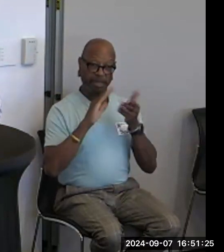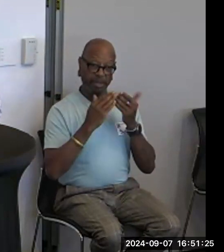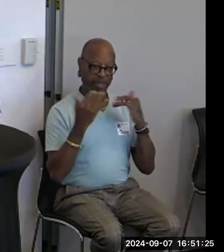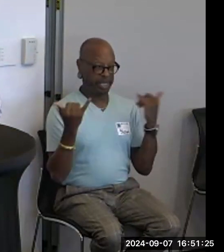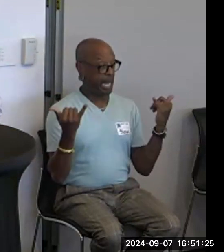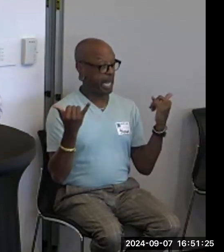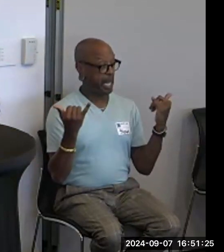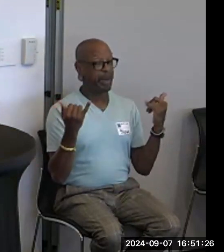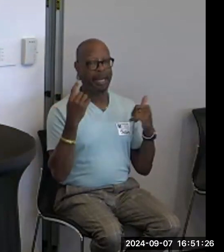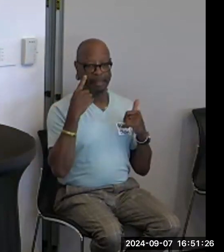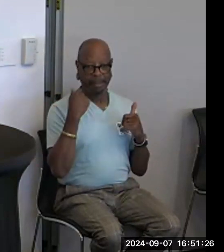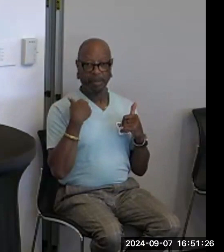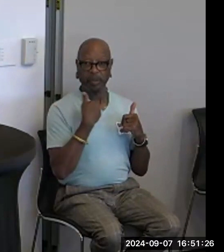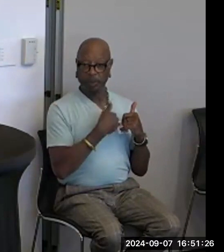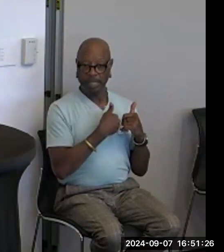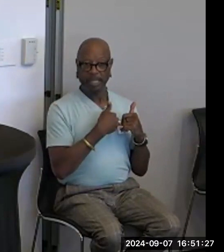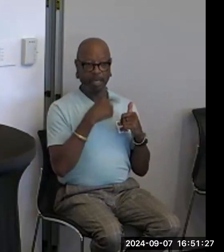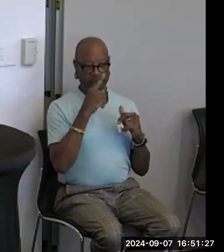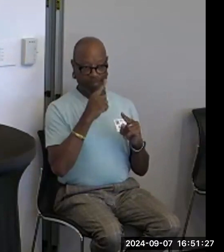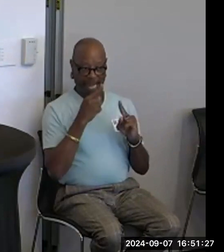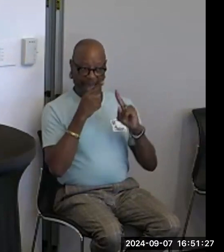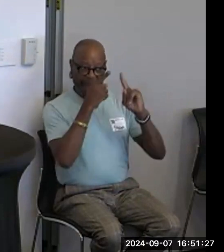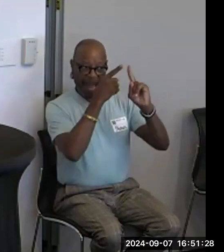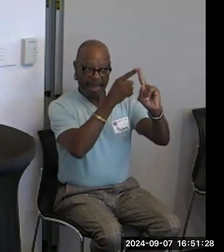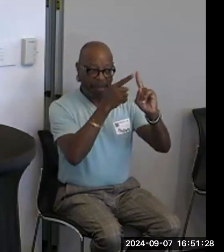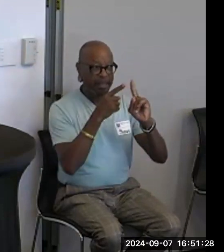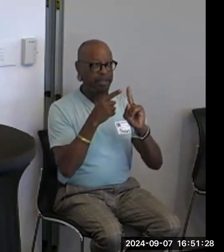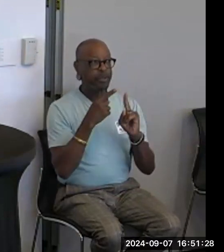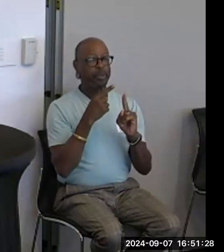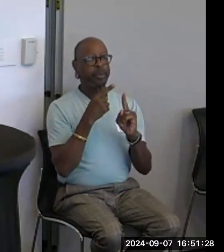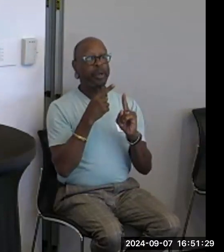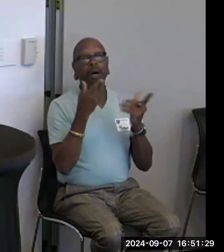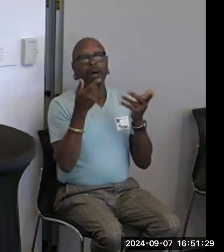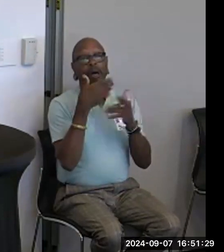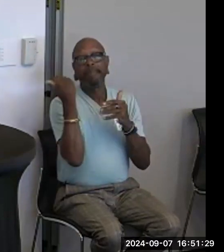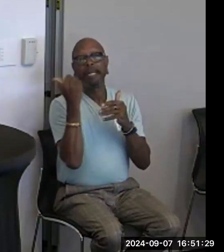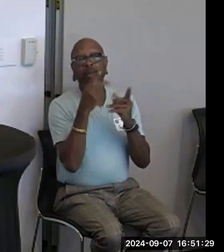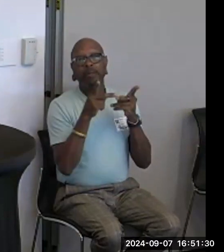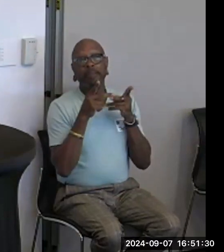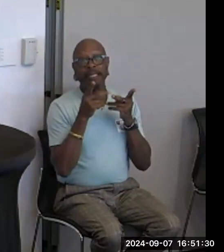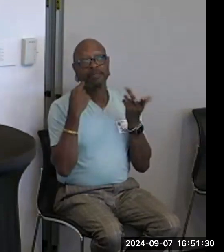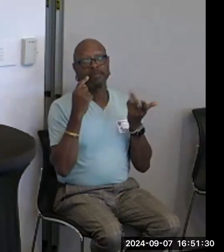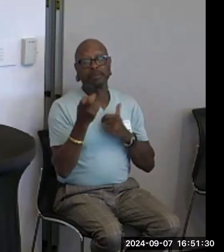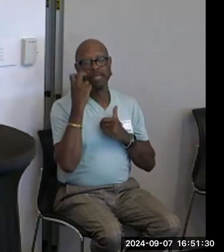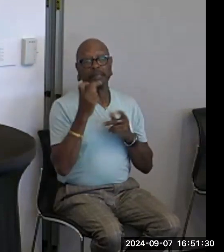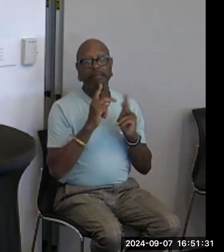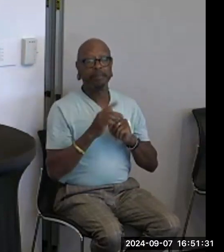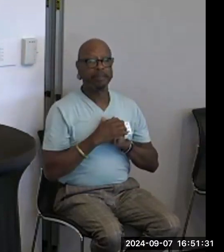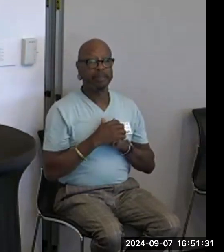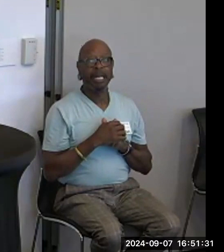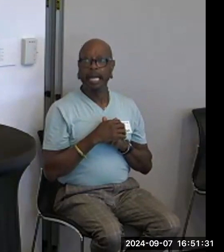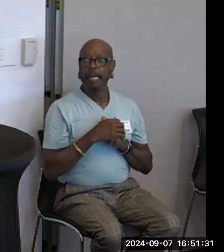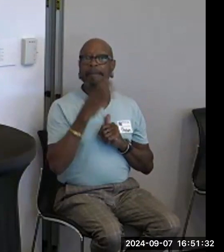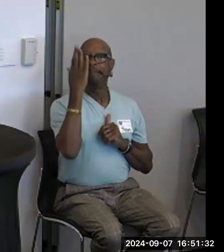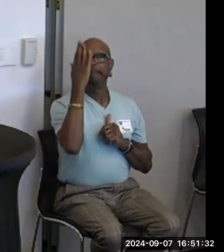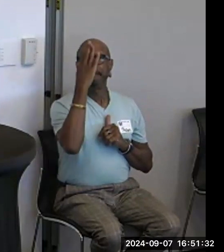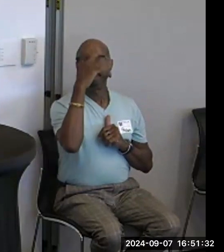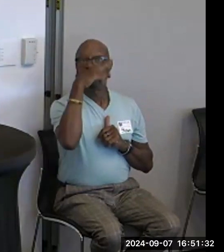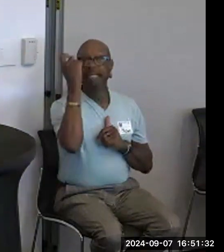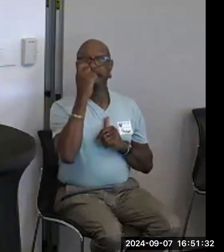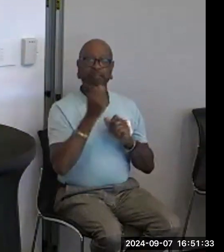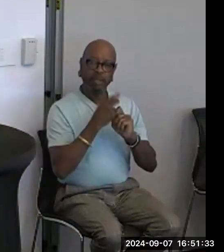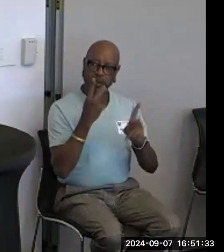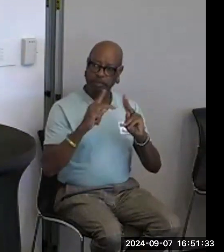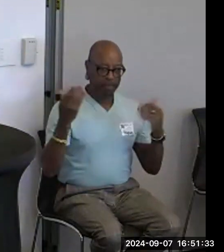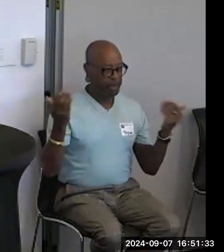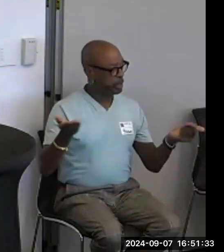are aiming toward a better place. And it's largely the people in this room today who are